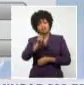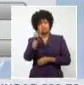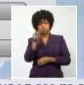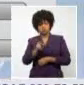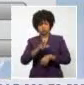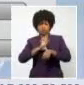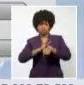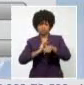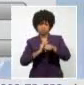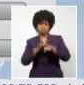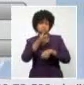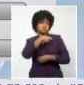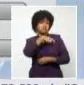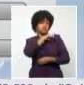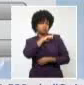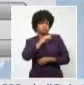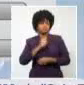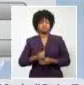represents